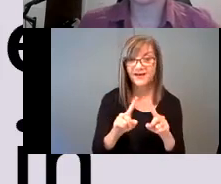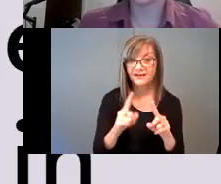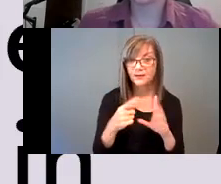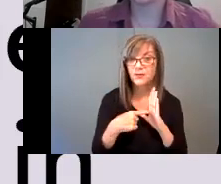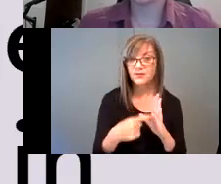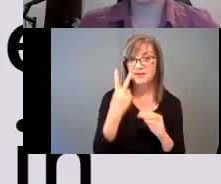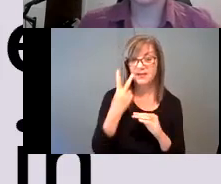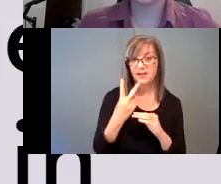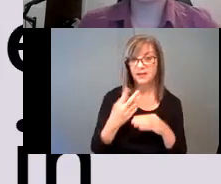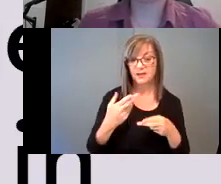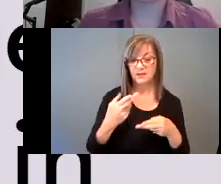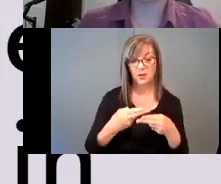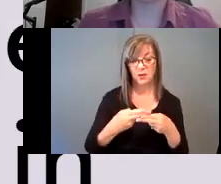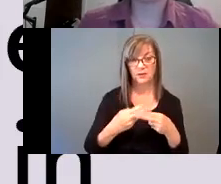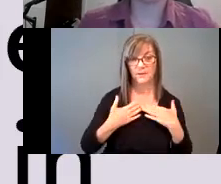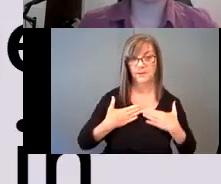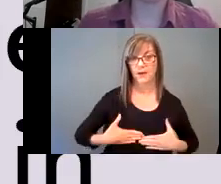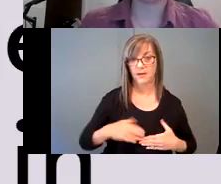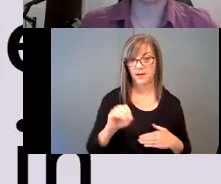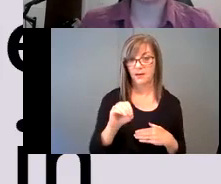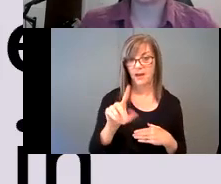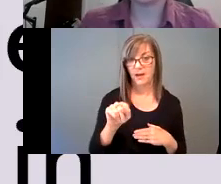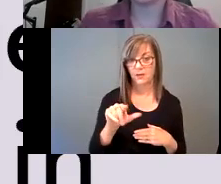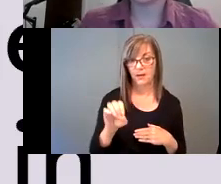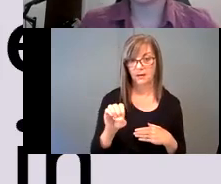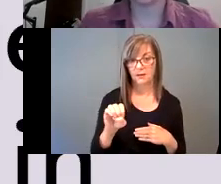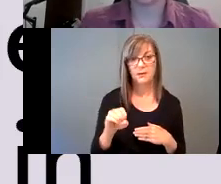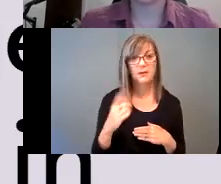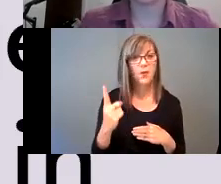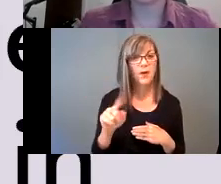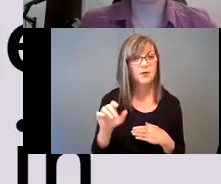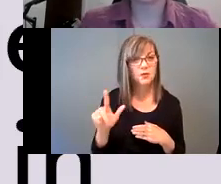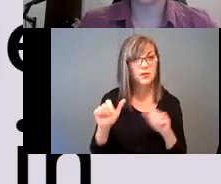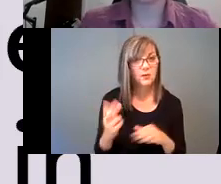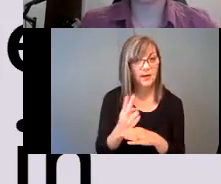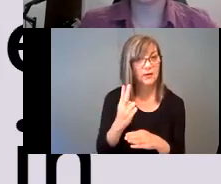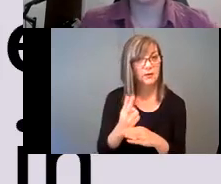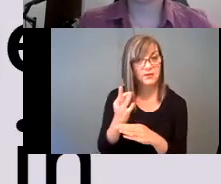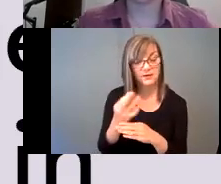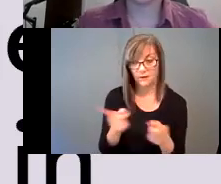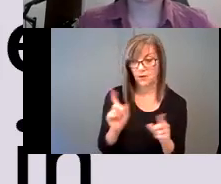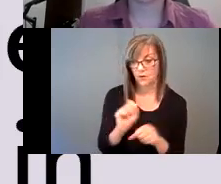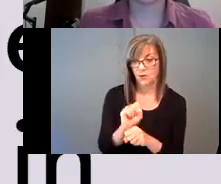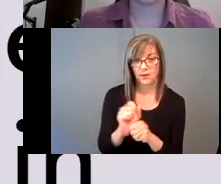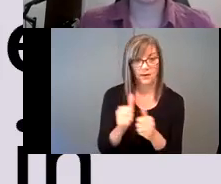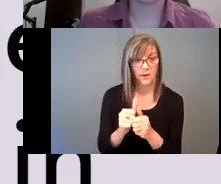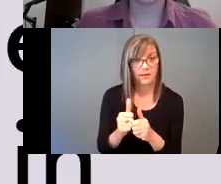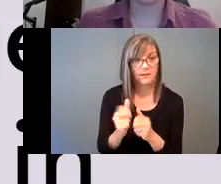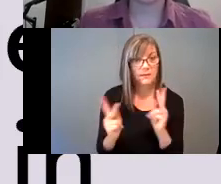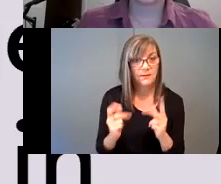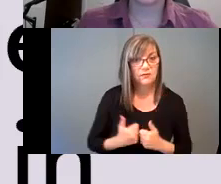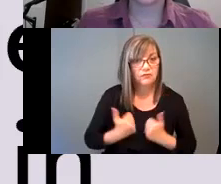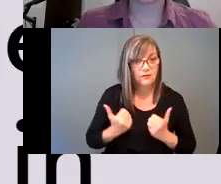called the body outline. And this is an example of one tool that you could use if you are working with survivors, where you actually hand